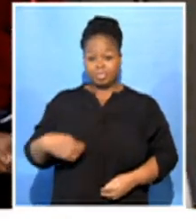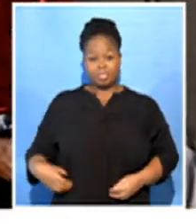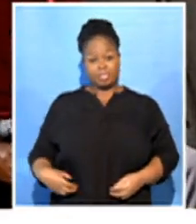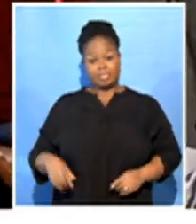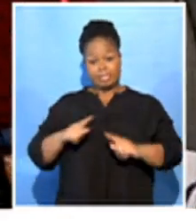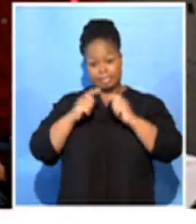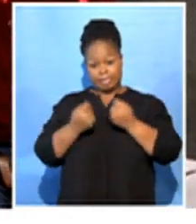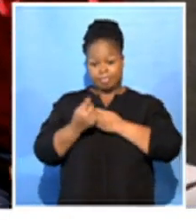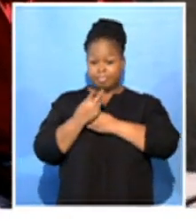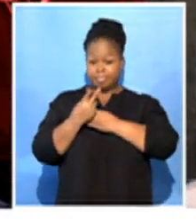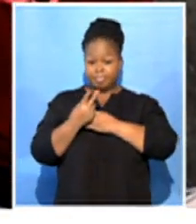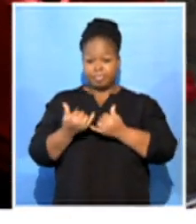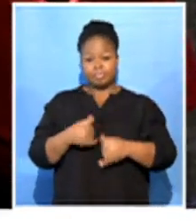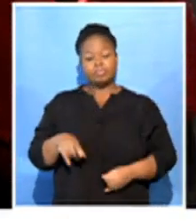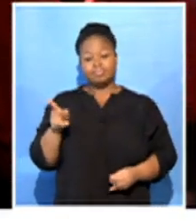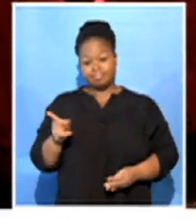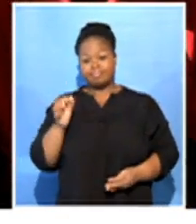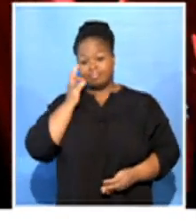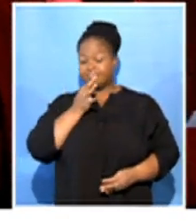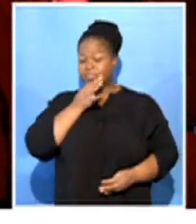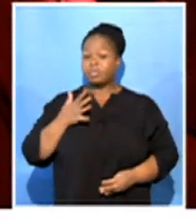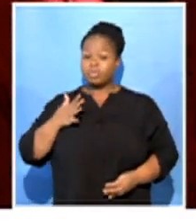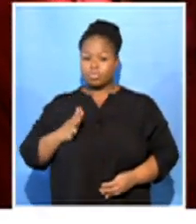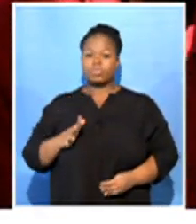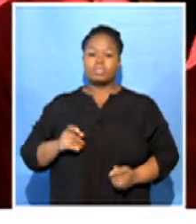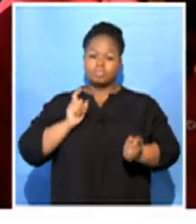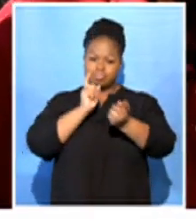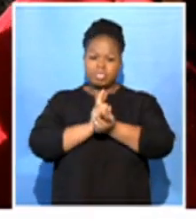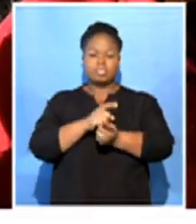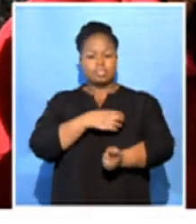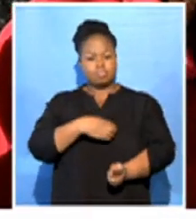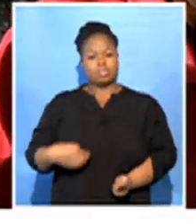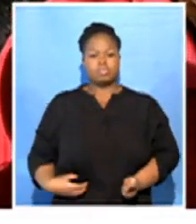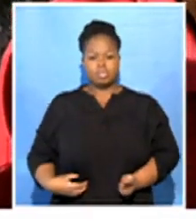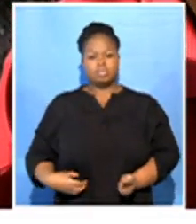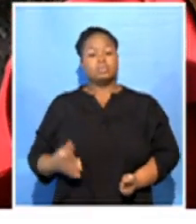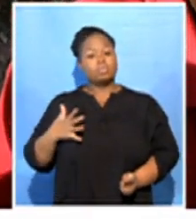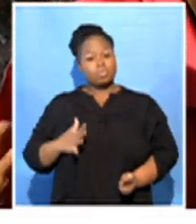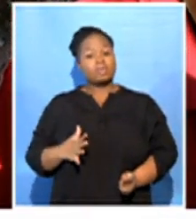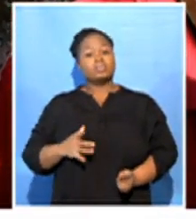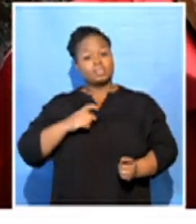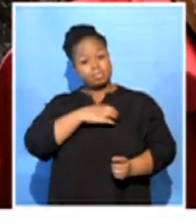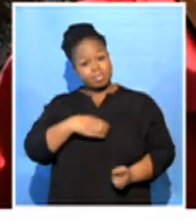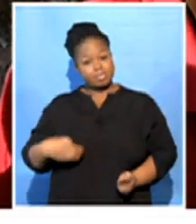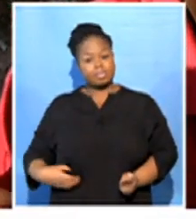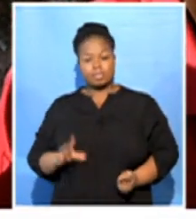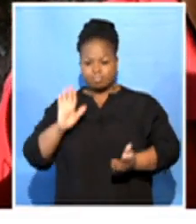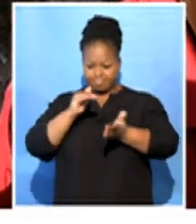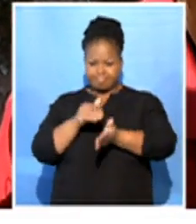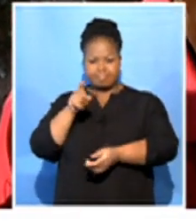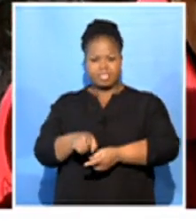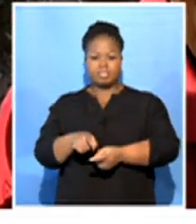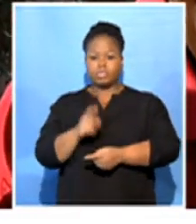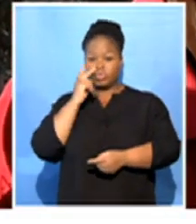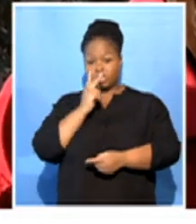it's tuning in, Desiree Umakhulu wants to speak to the president himself. He wants the president to come here and